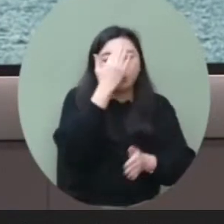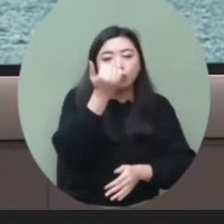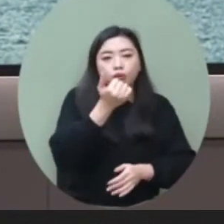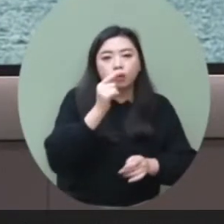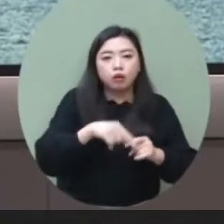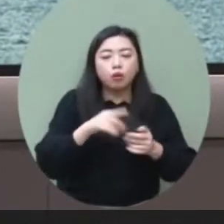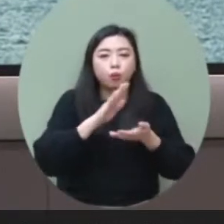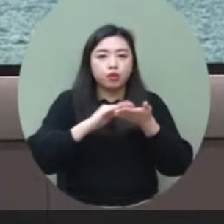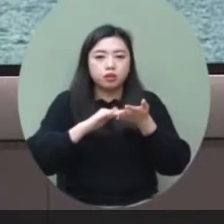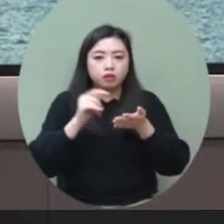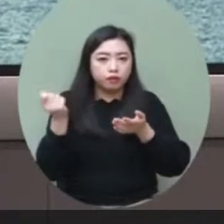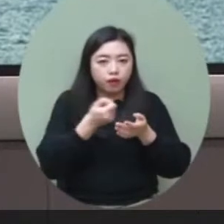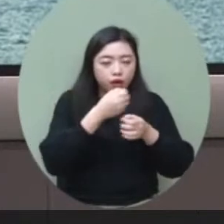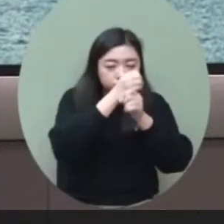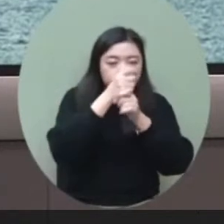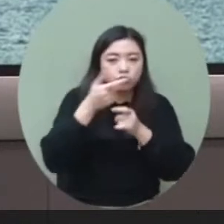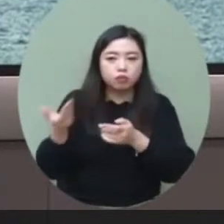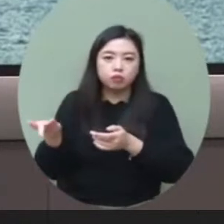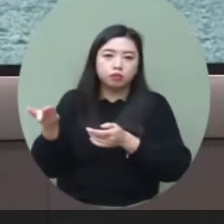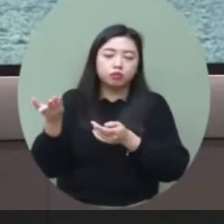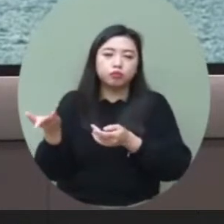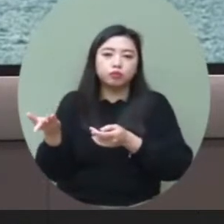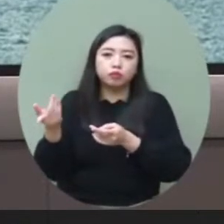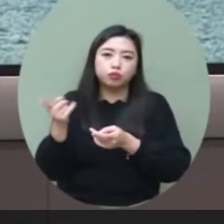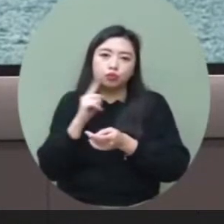Health Laboratory.